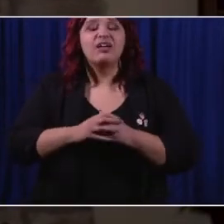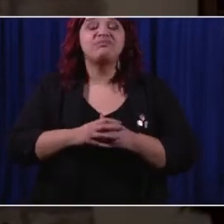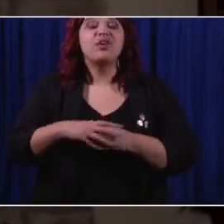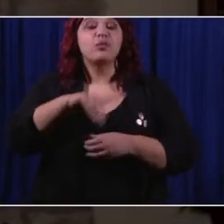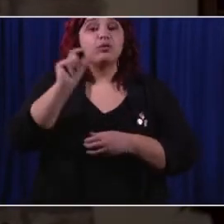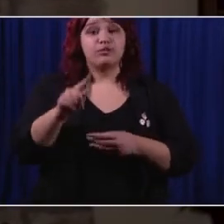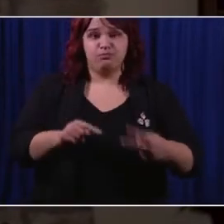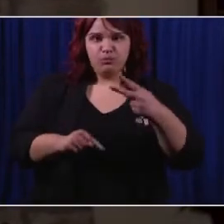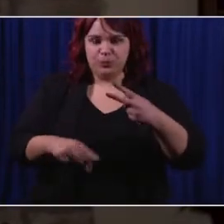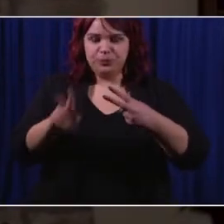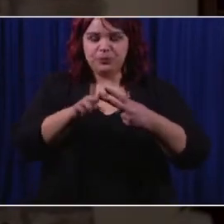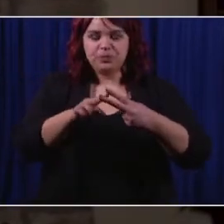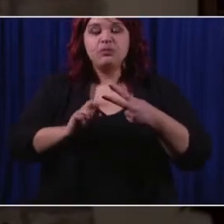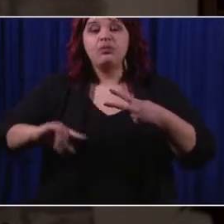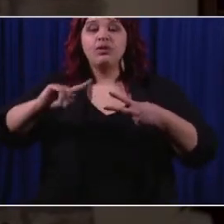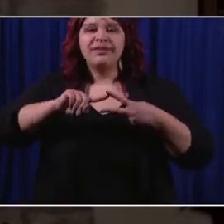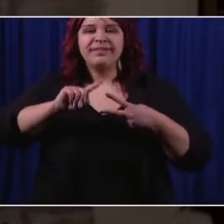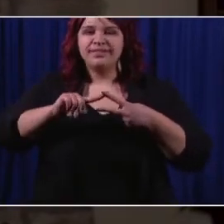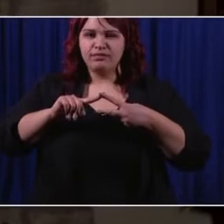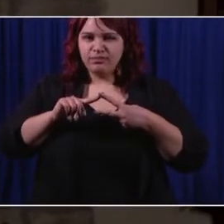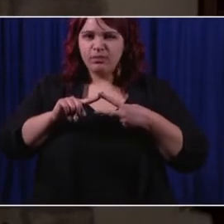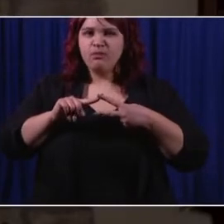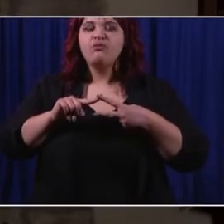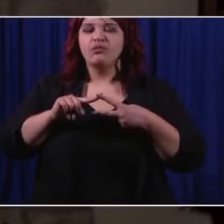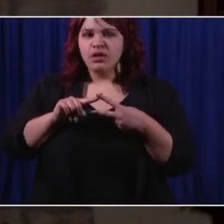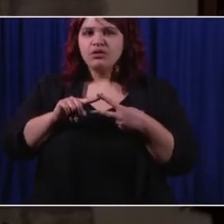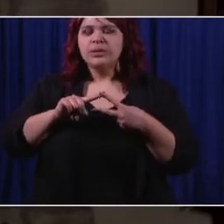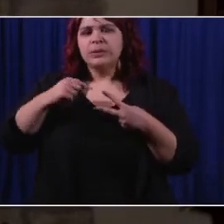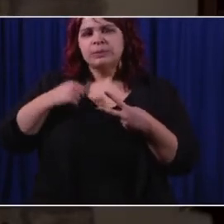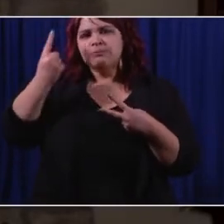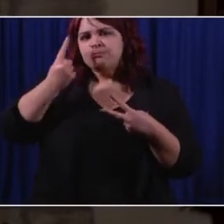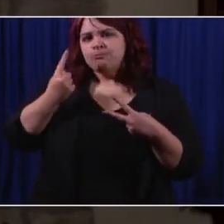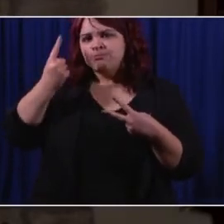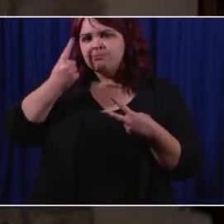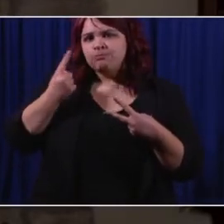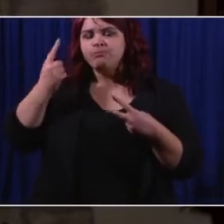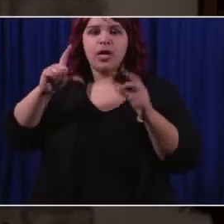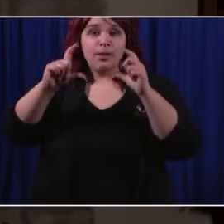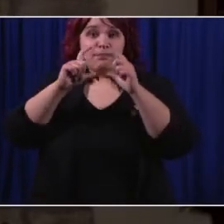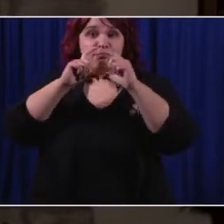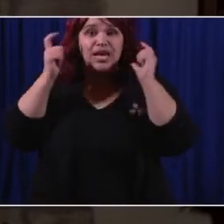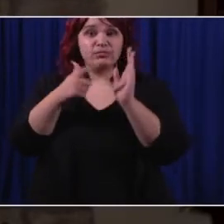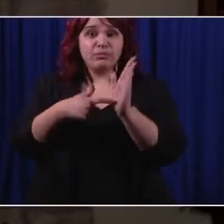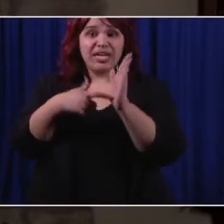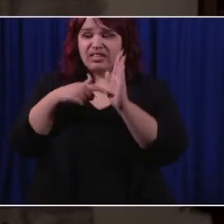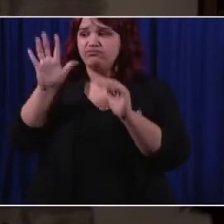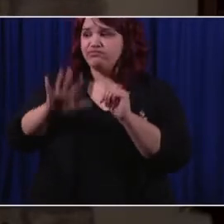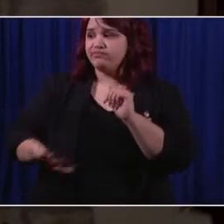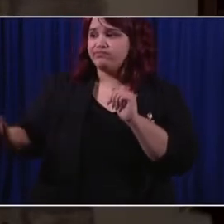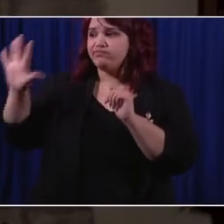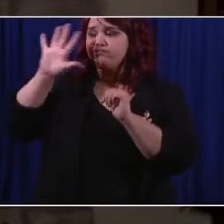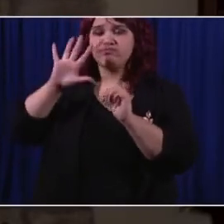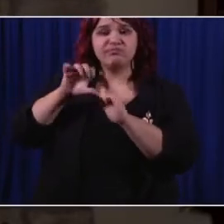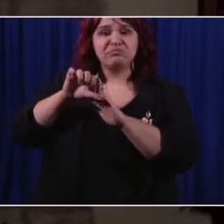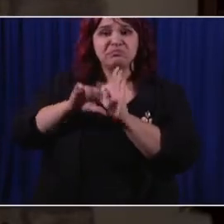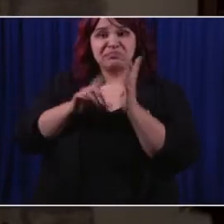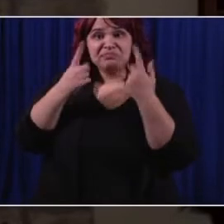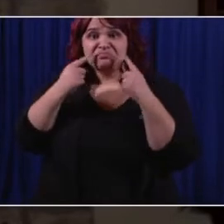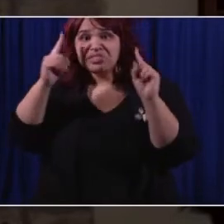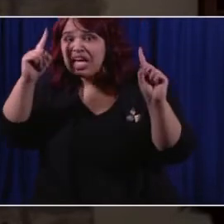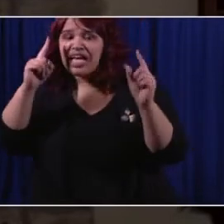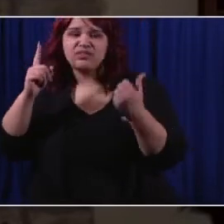question. Can you give us an update as to how effective the mask mandate has been for, like, being in stores? Have you had any feedback